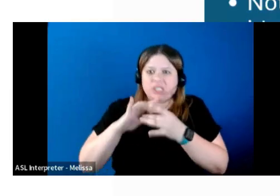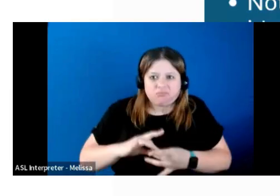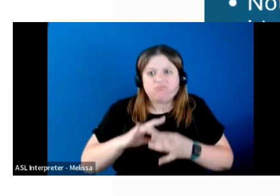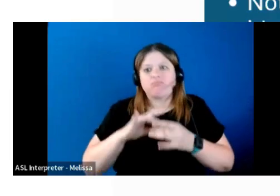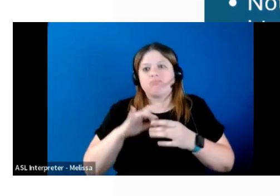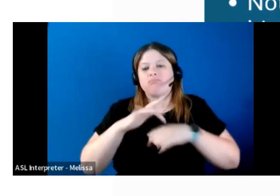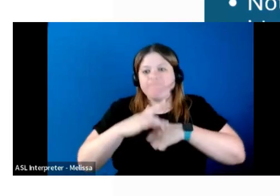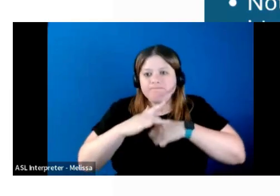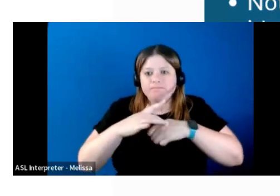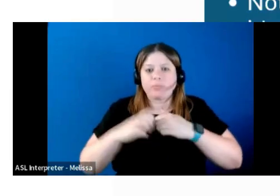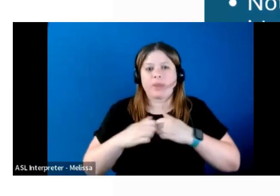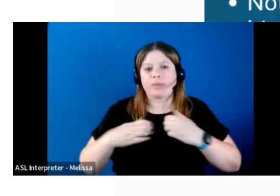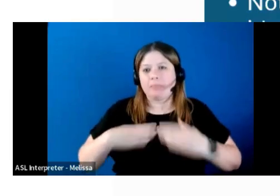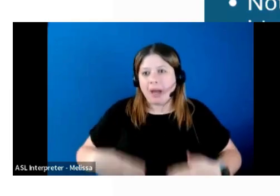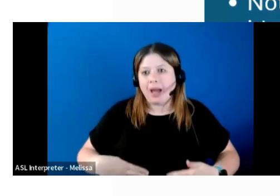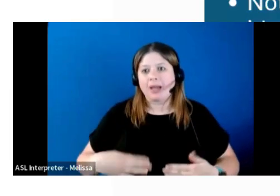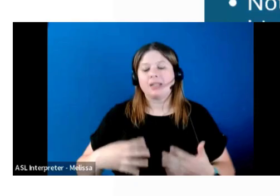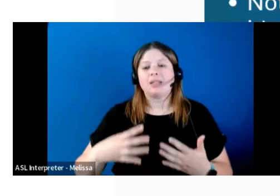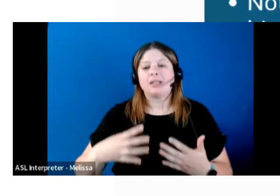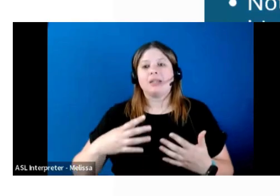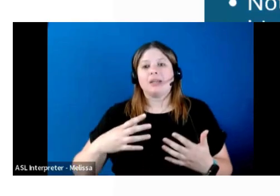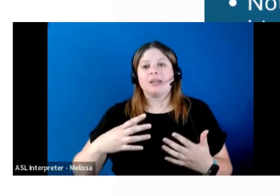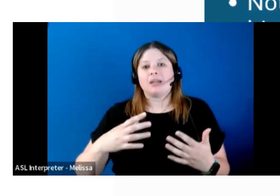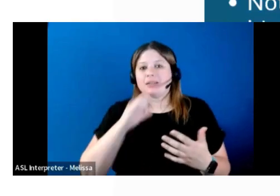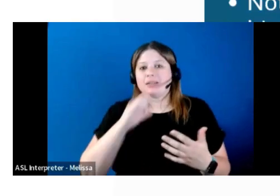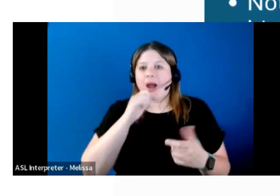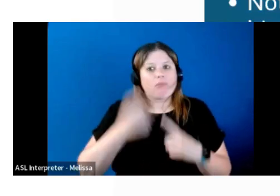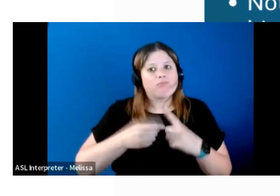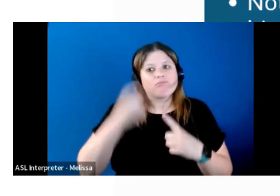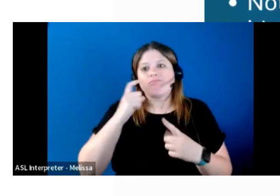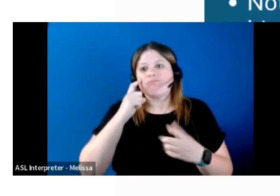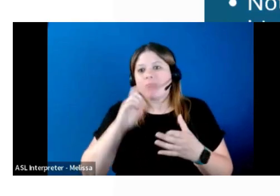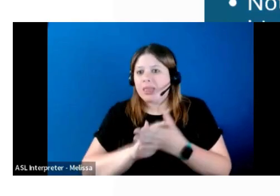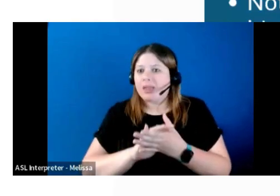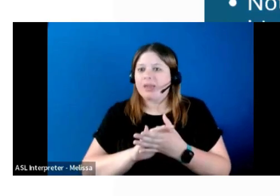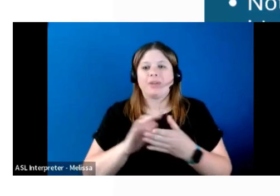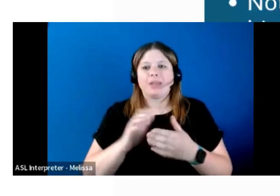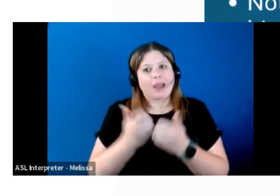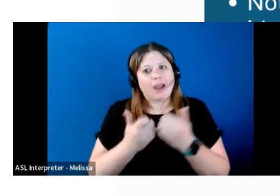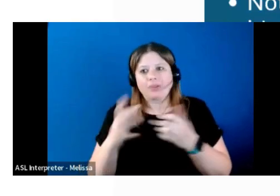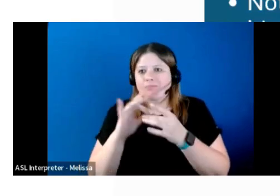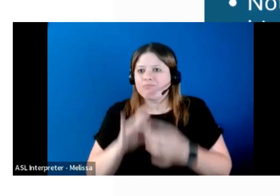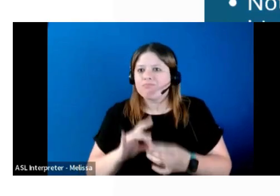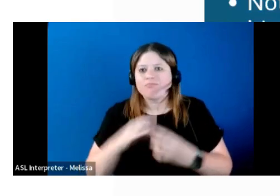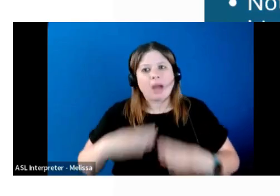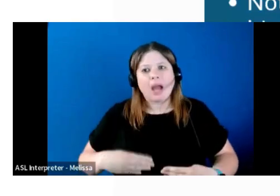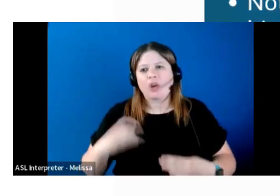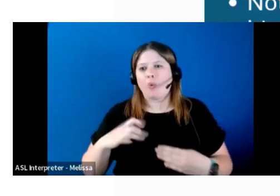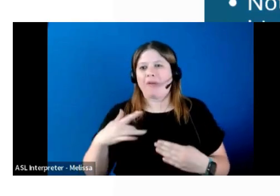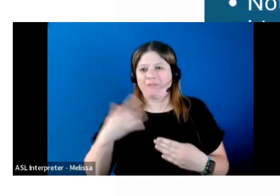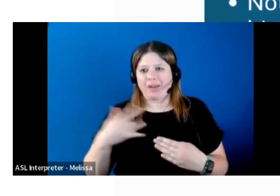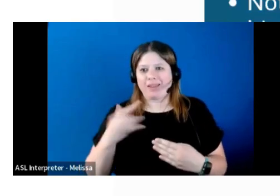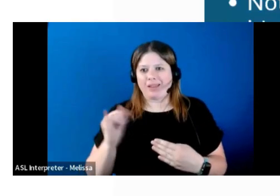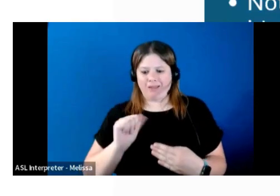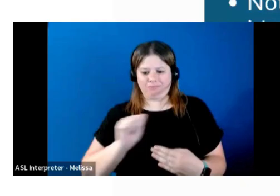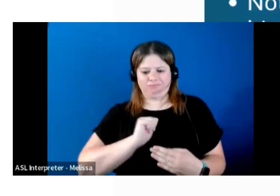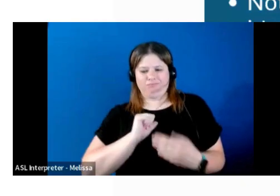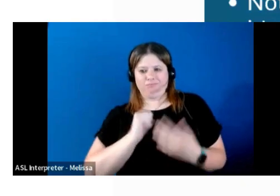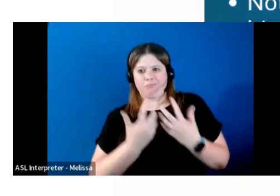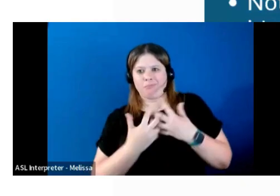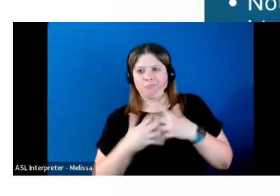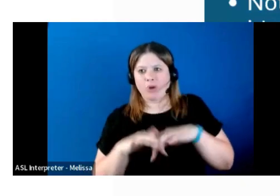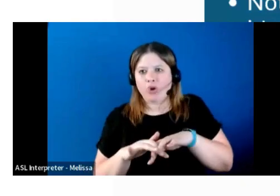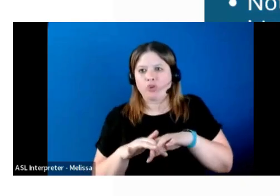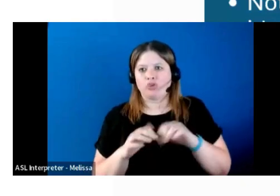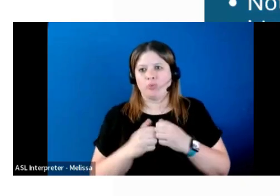automatically believing them or becoming completely merged with them. So instead of my body is